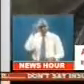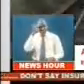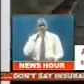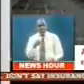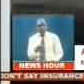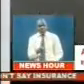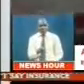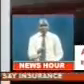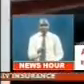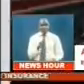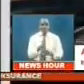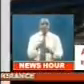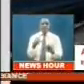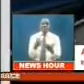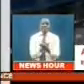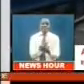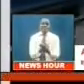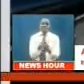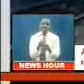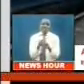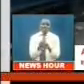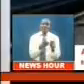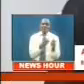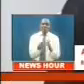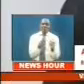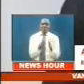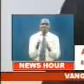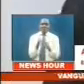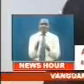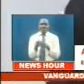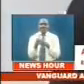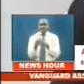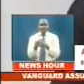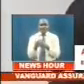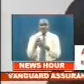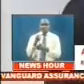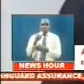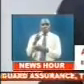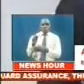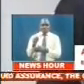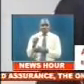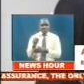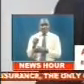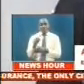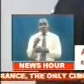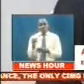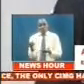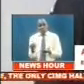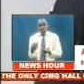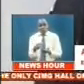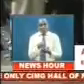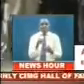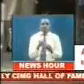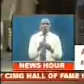in, your country, Ghana, is heading the ECOWAS seat. So we have a lot